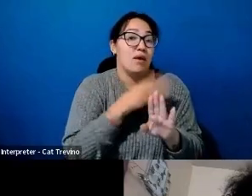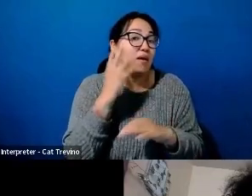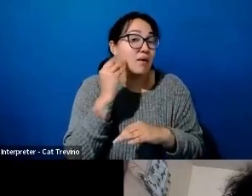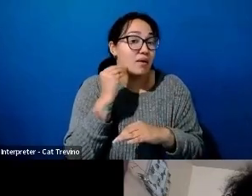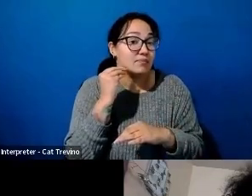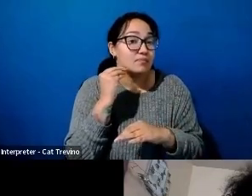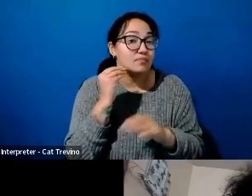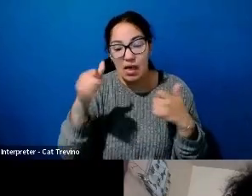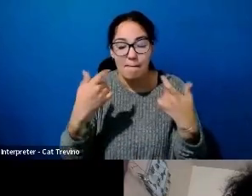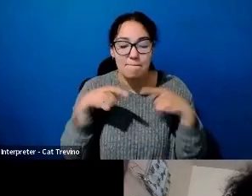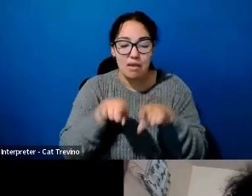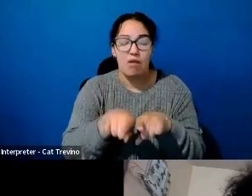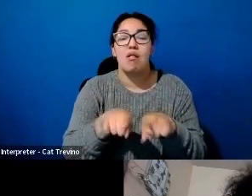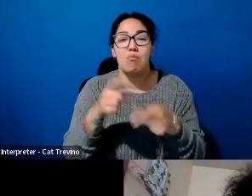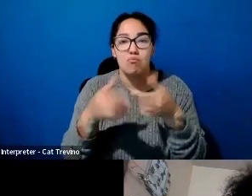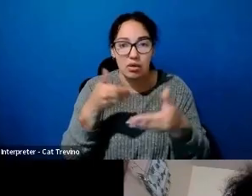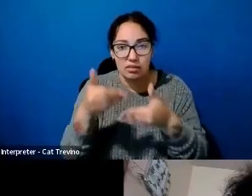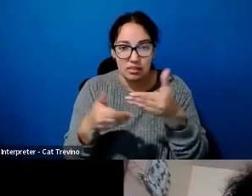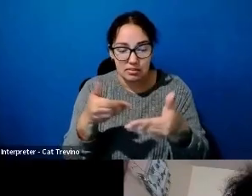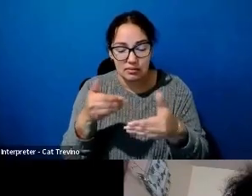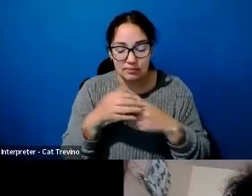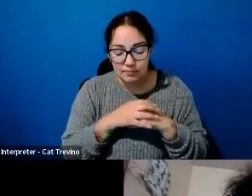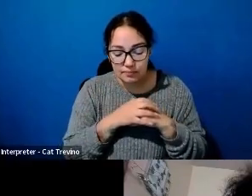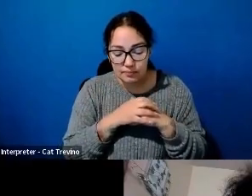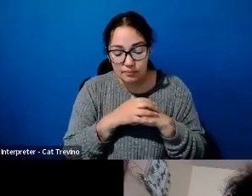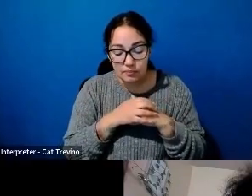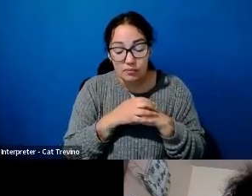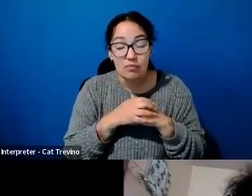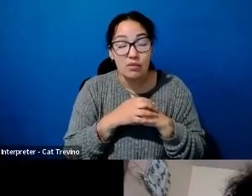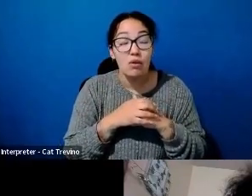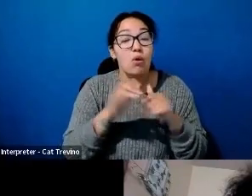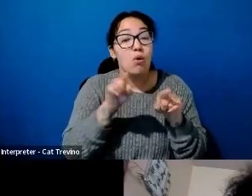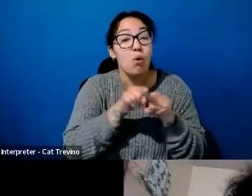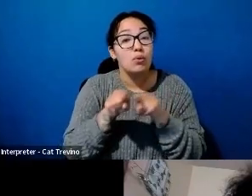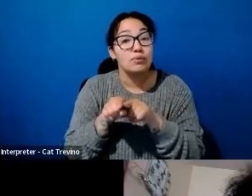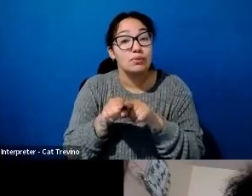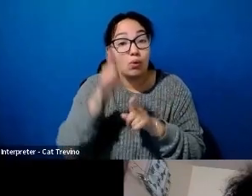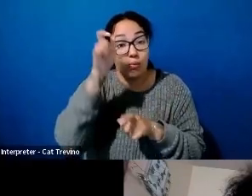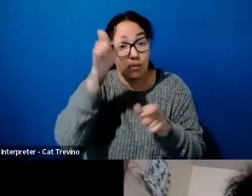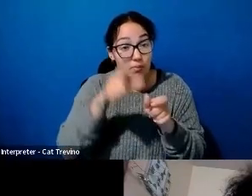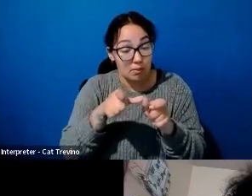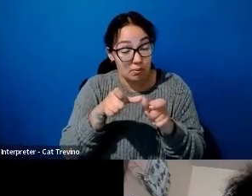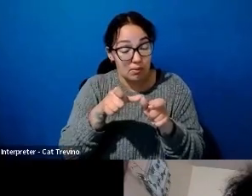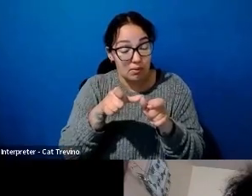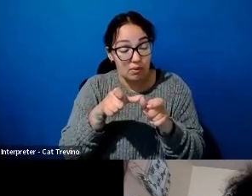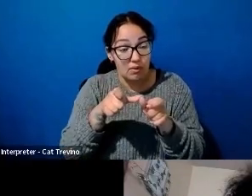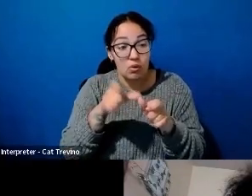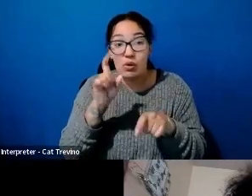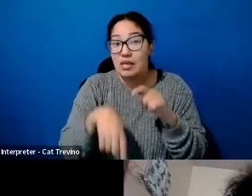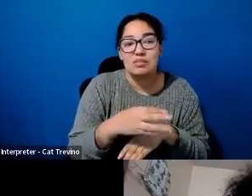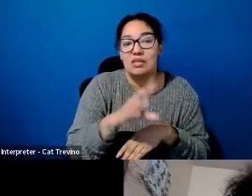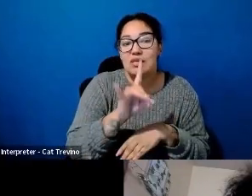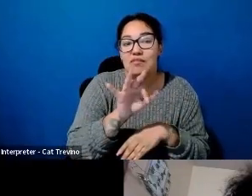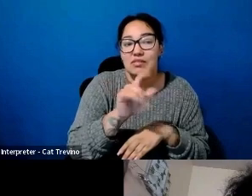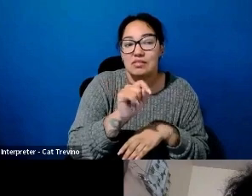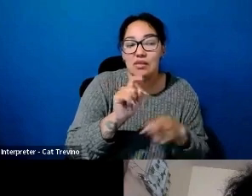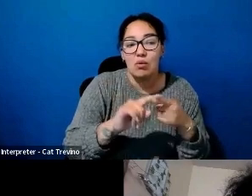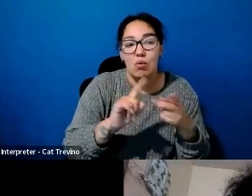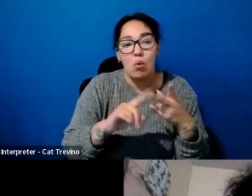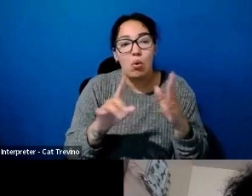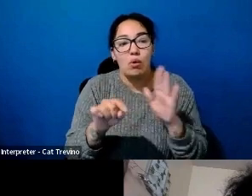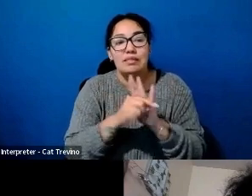medical settings. We also want to remember that we can't use deficit-based